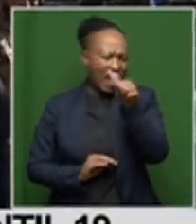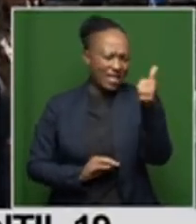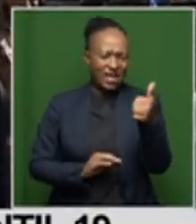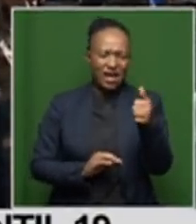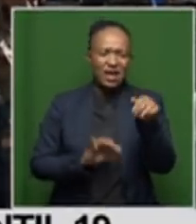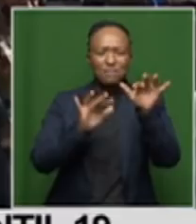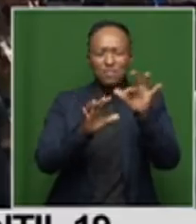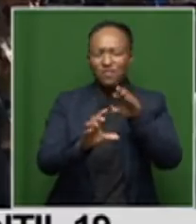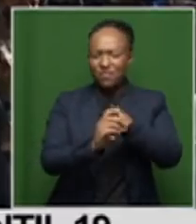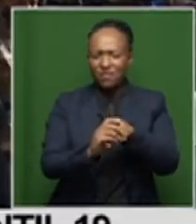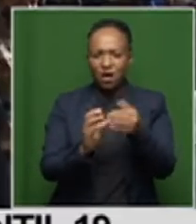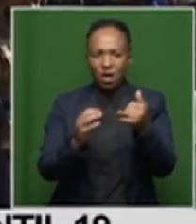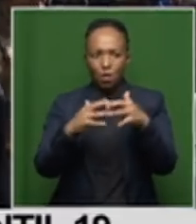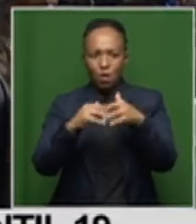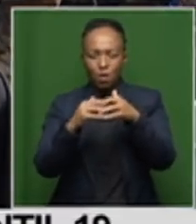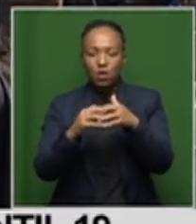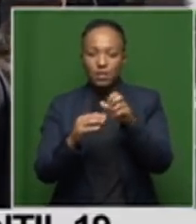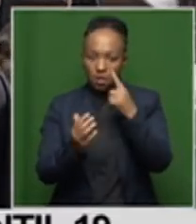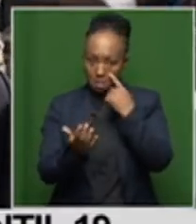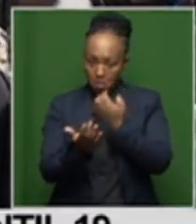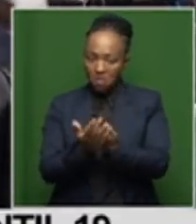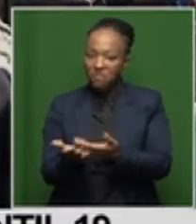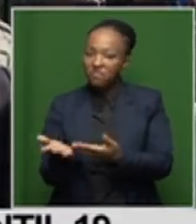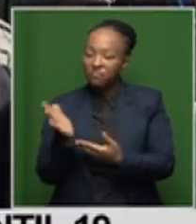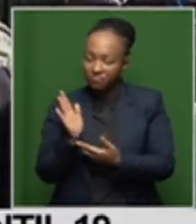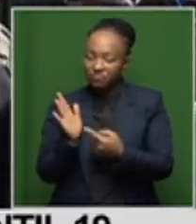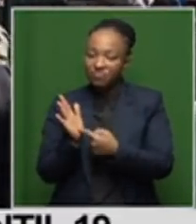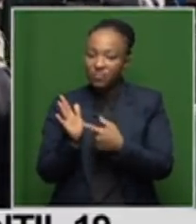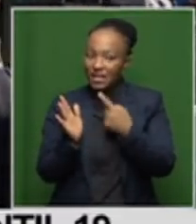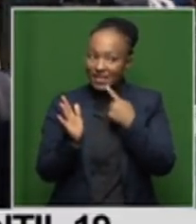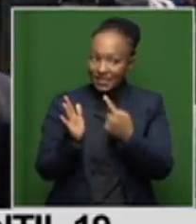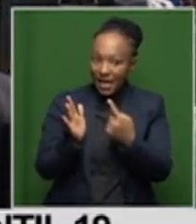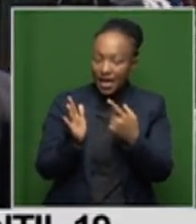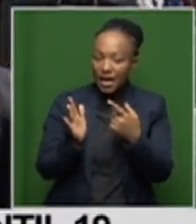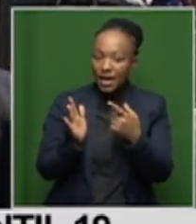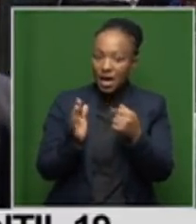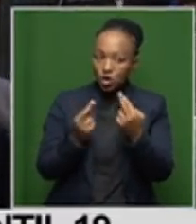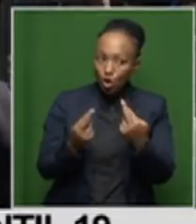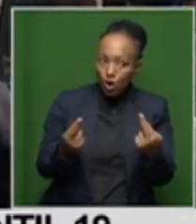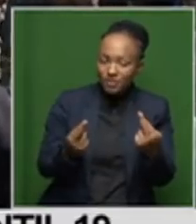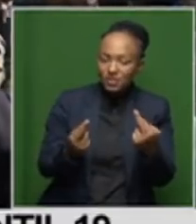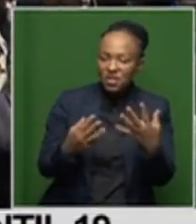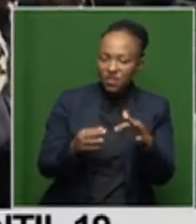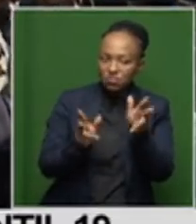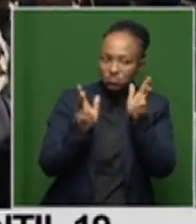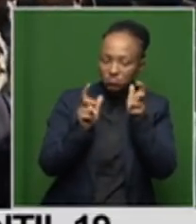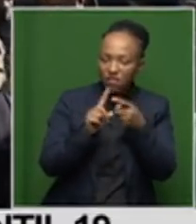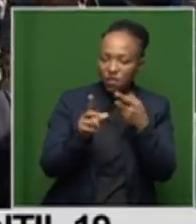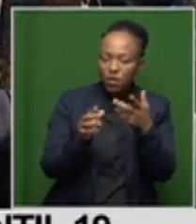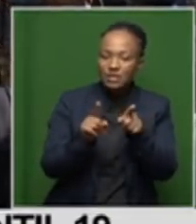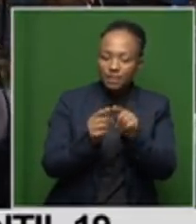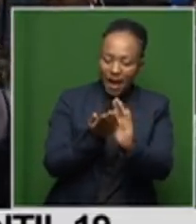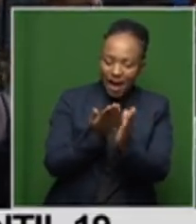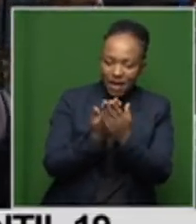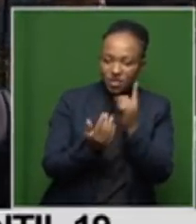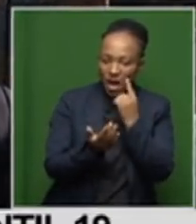And now they must come up with proof in terms of what they are alleging, their sources, and also annexures that are able to